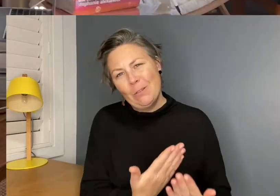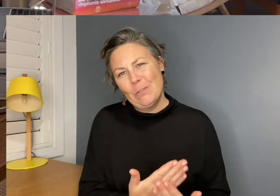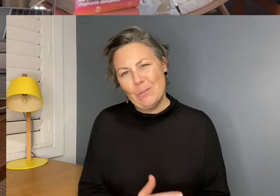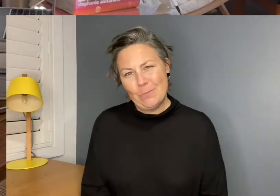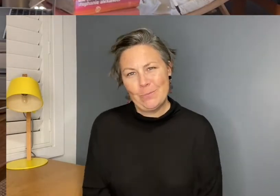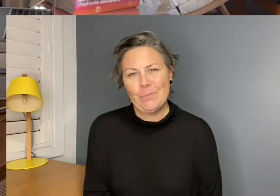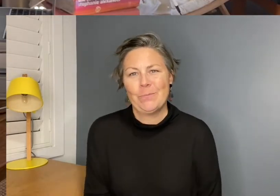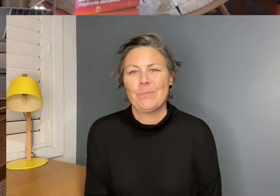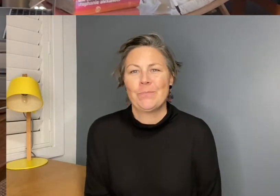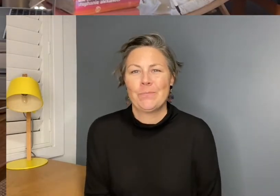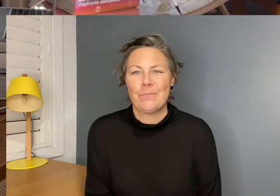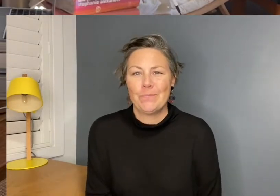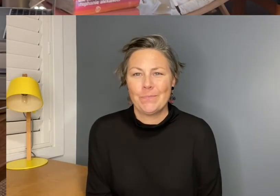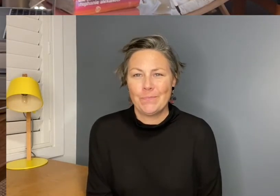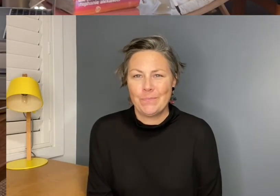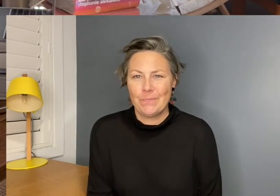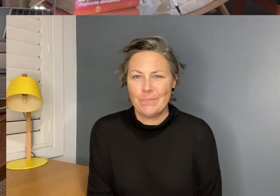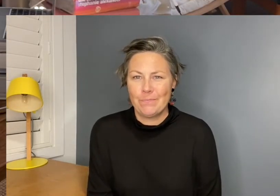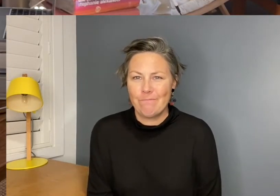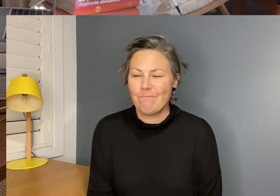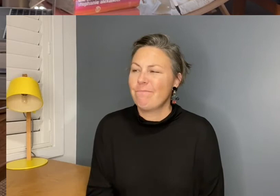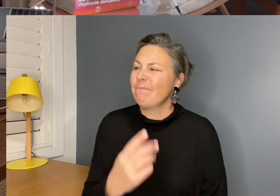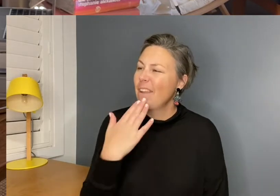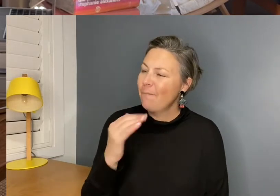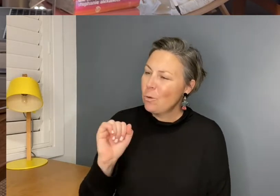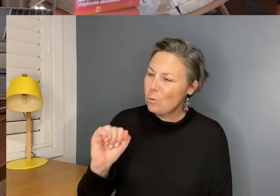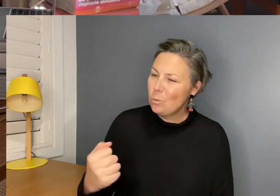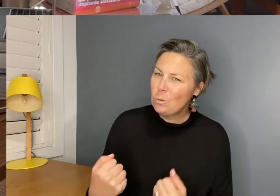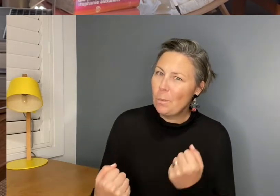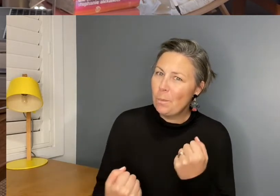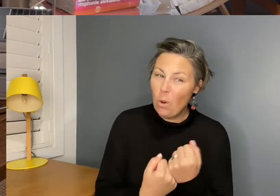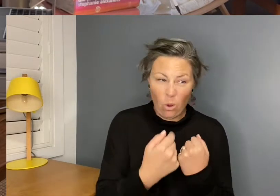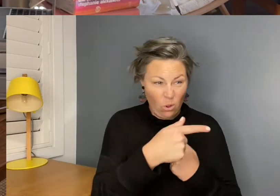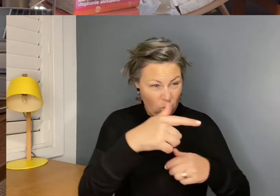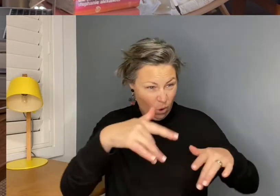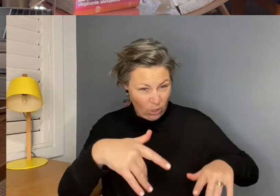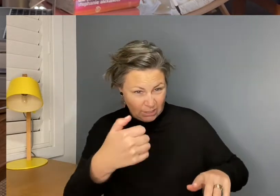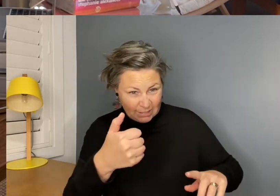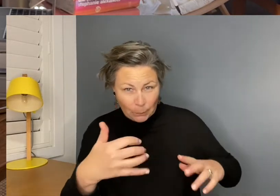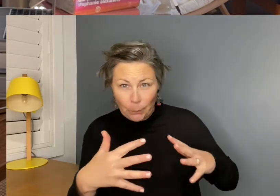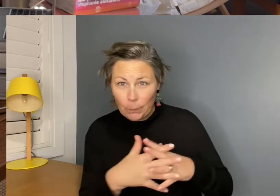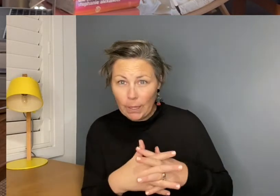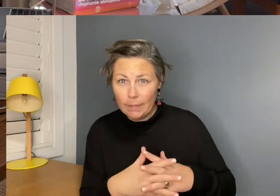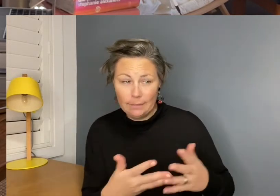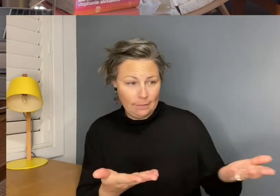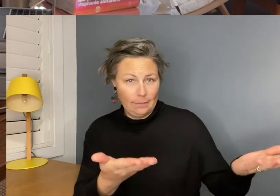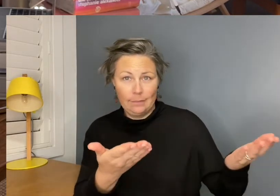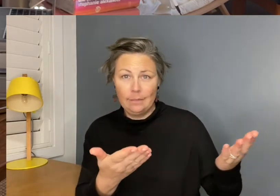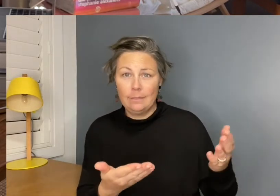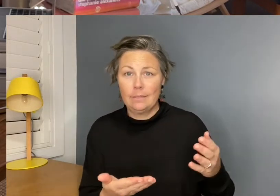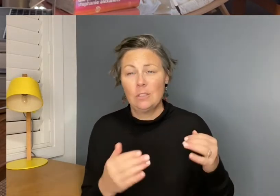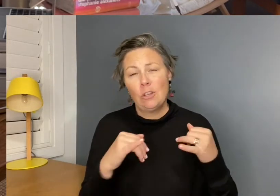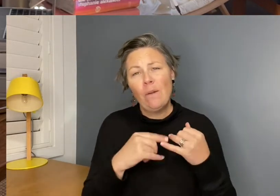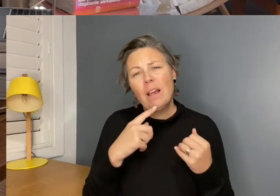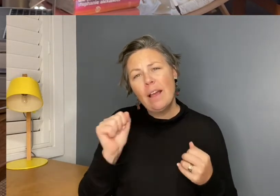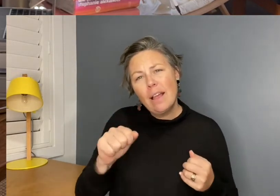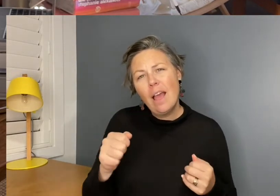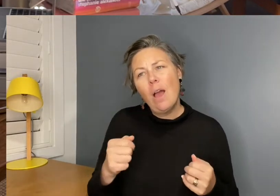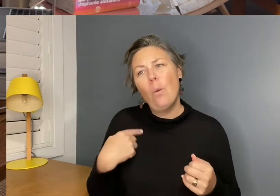for doing that. Oh, thanks, darling. And thanks for your support. you're like not even 6 weeks in. So yeah, we've all got to be